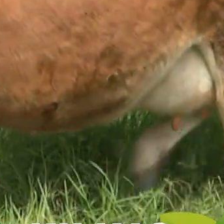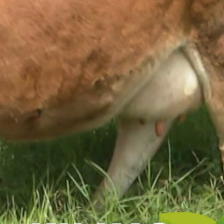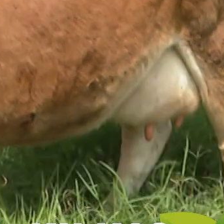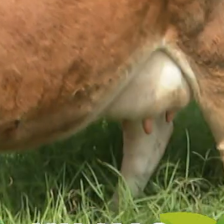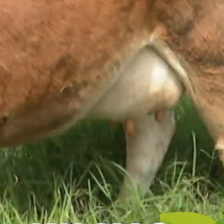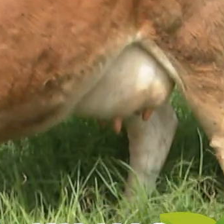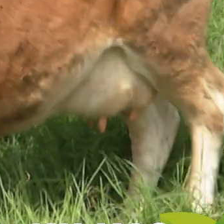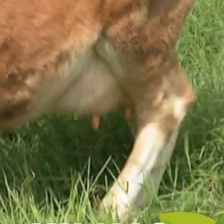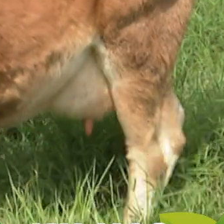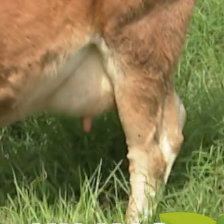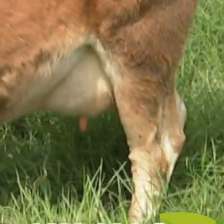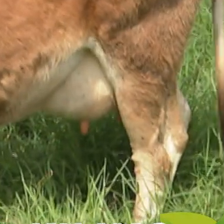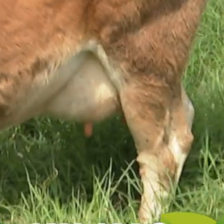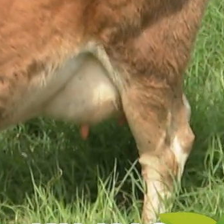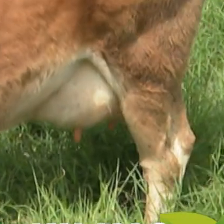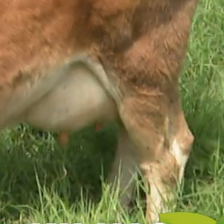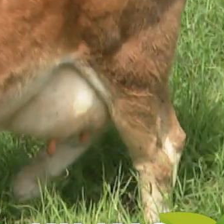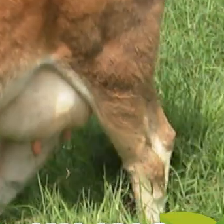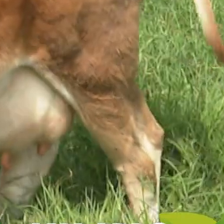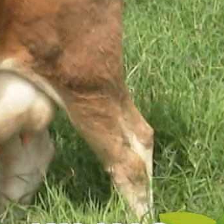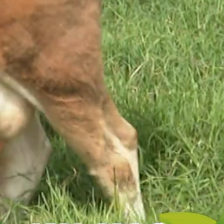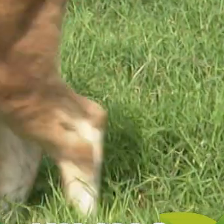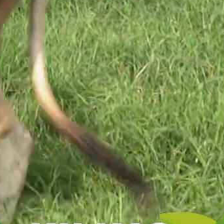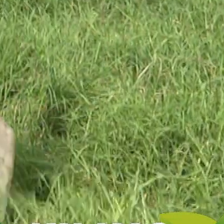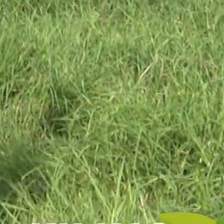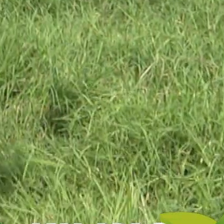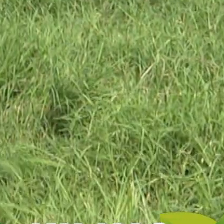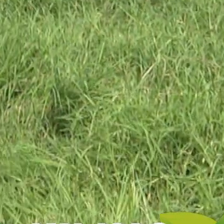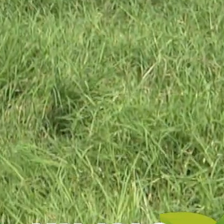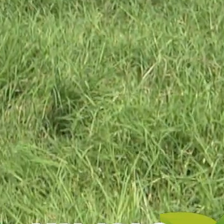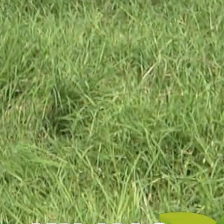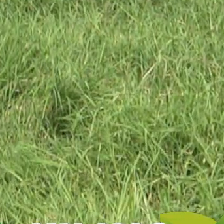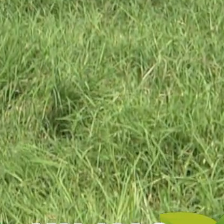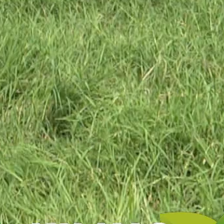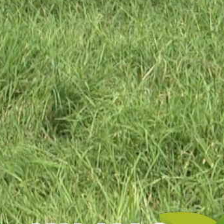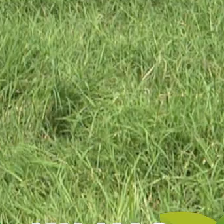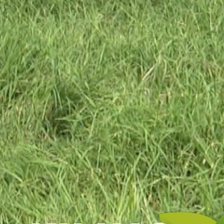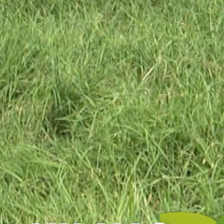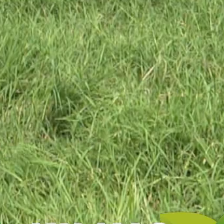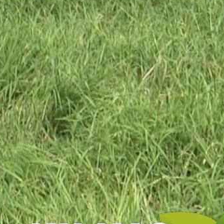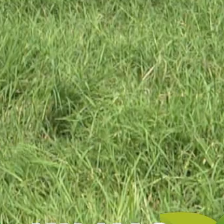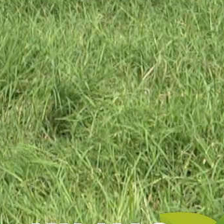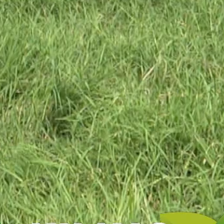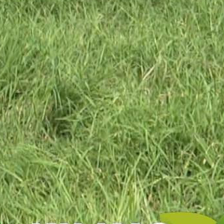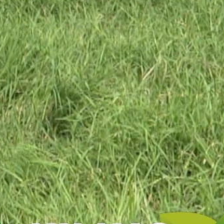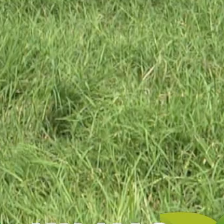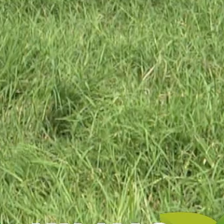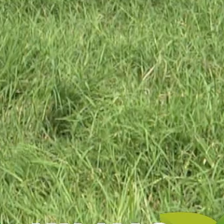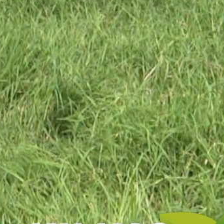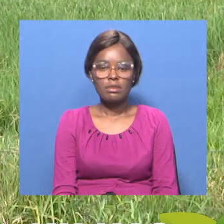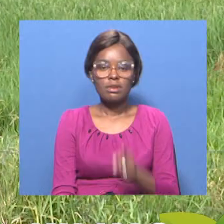I help in slaughtering of the poultry, working with the rabbits, the pigs, the cow, anything. All the animals here in the